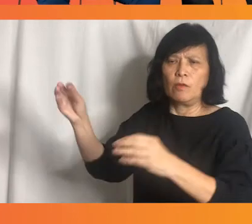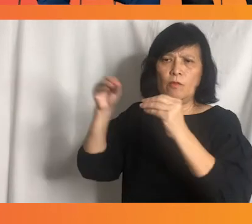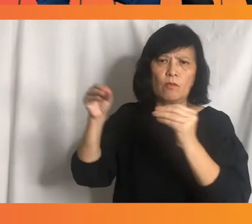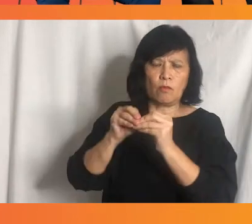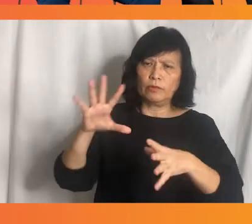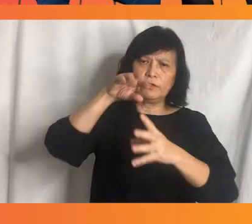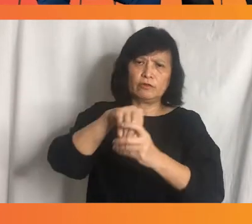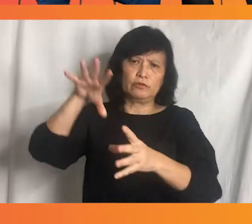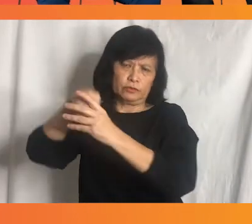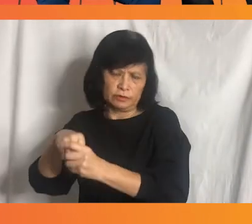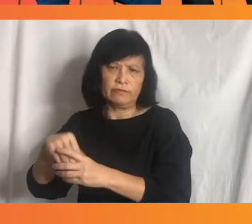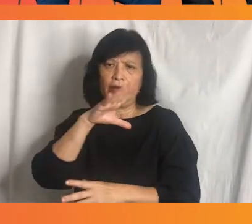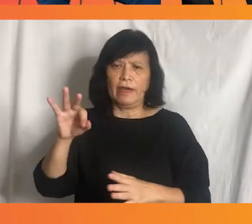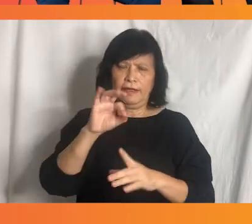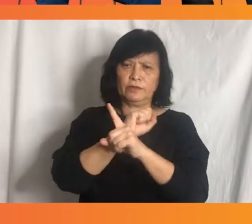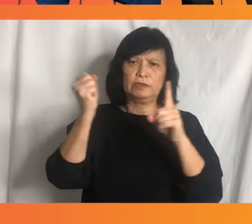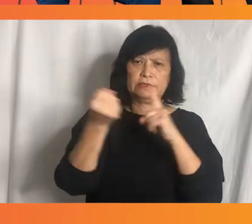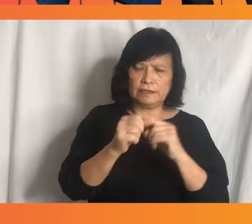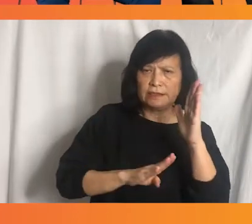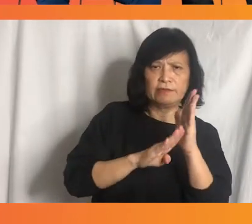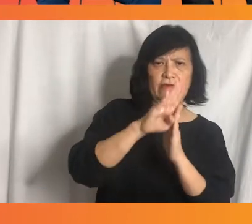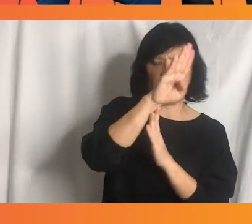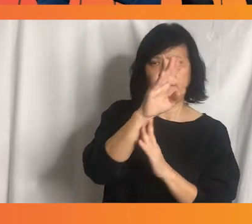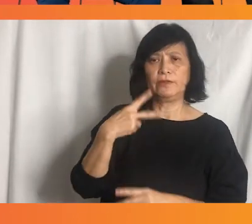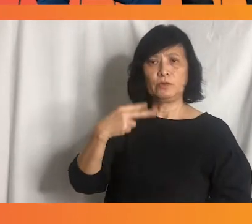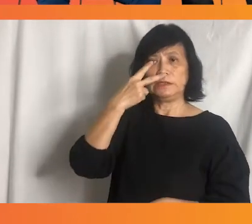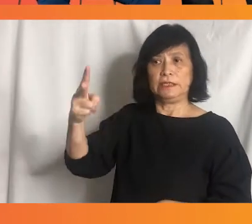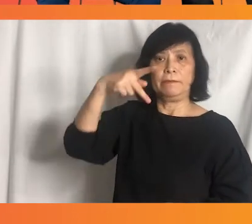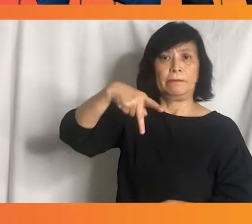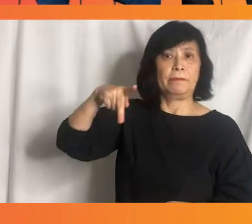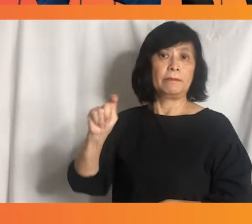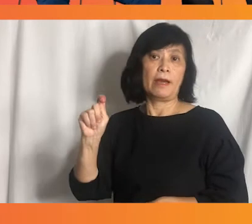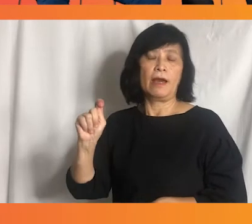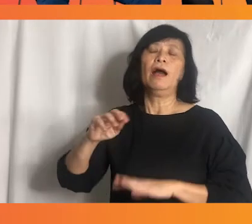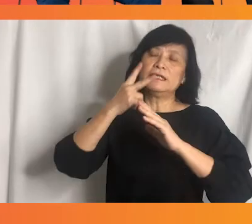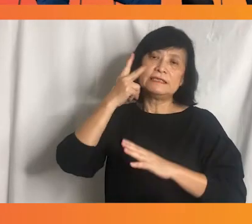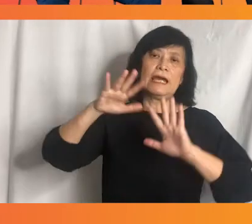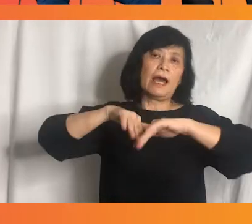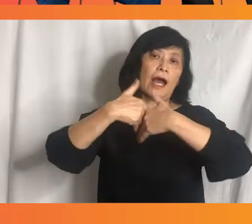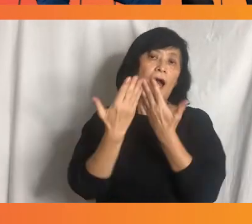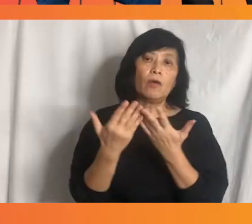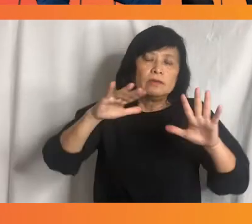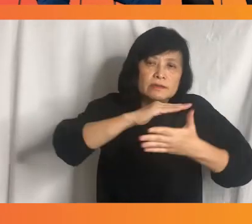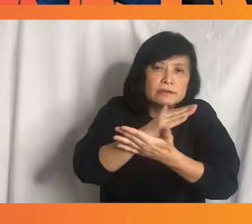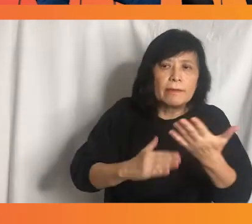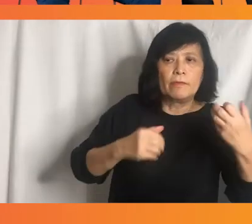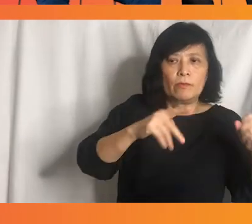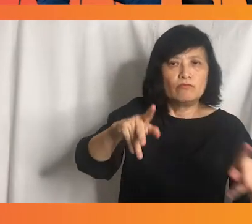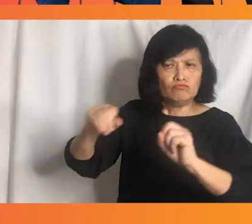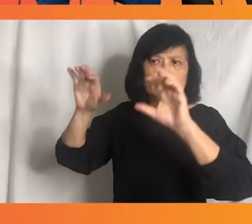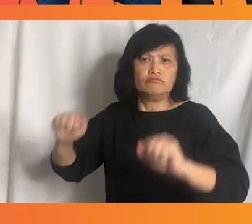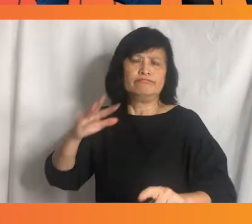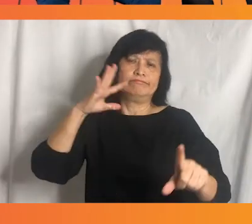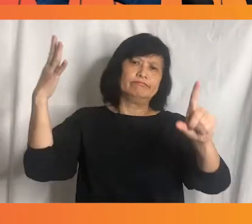practices and societal development. Now, in the following slides, we will share how some of these opportunities can be